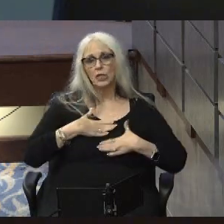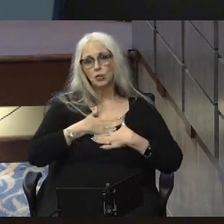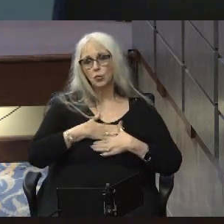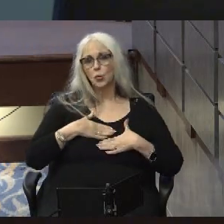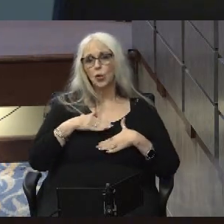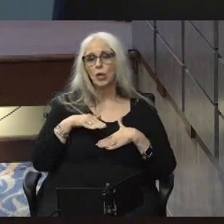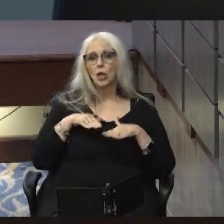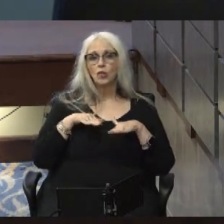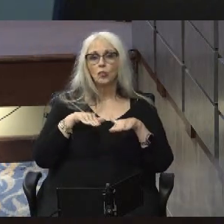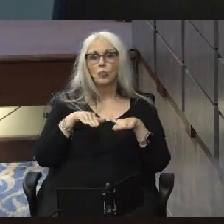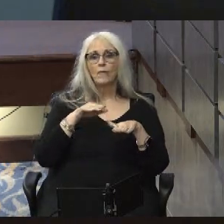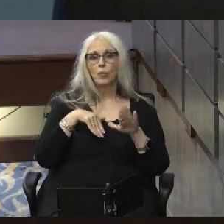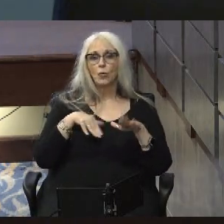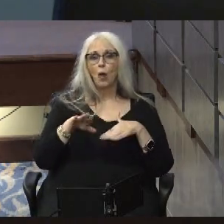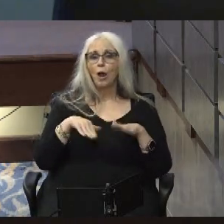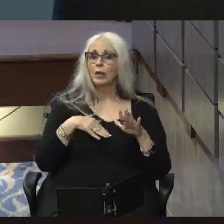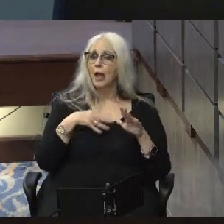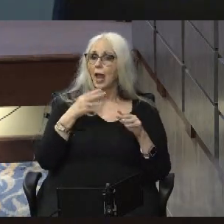so super special.